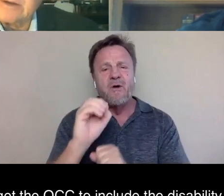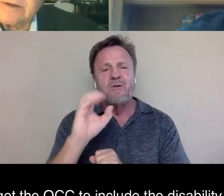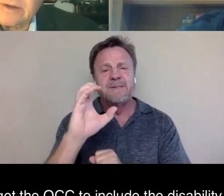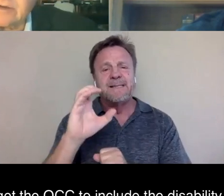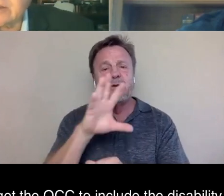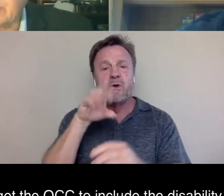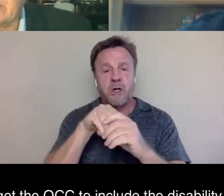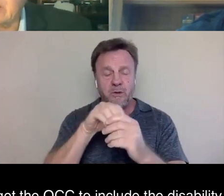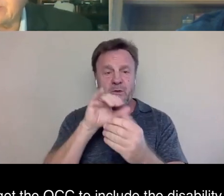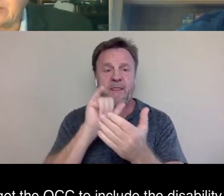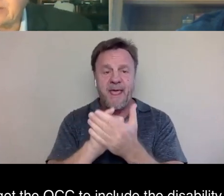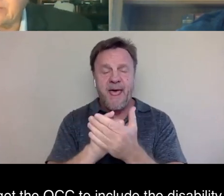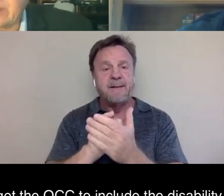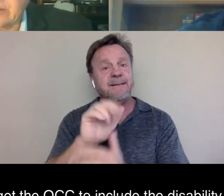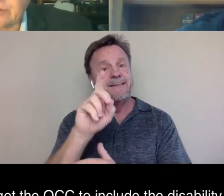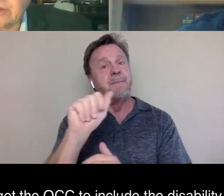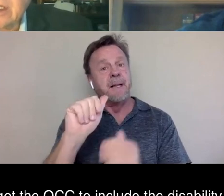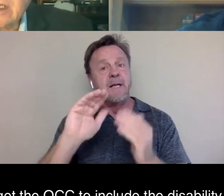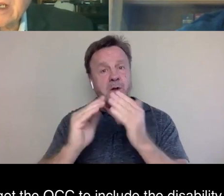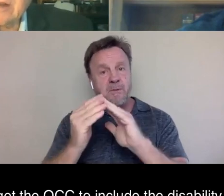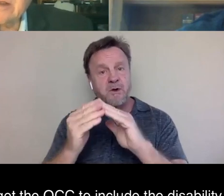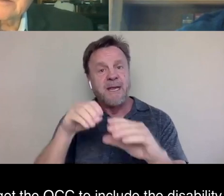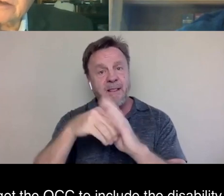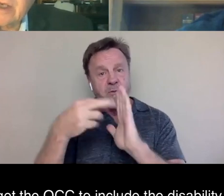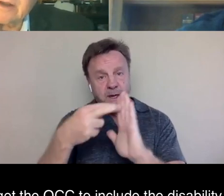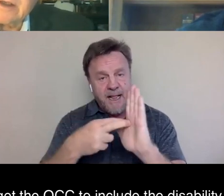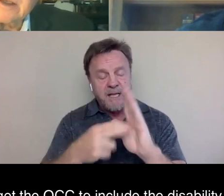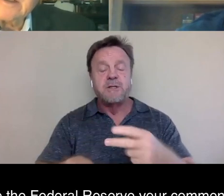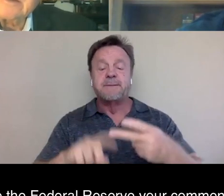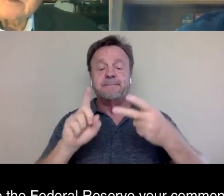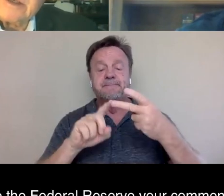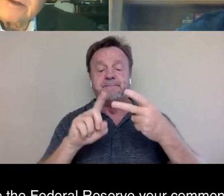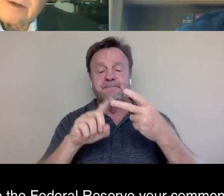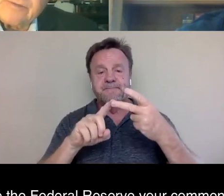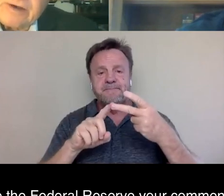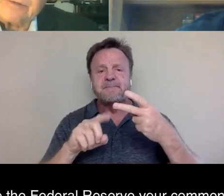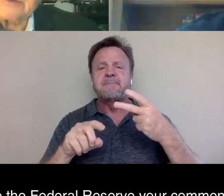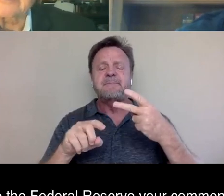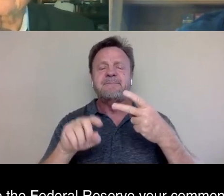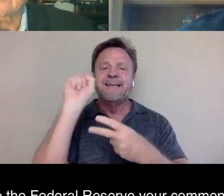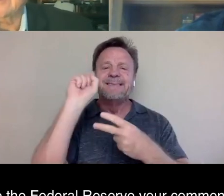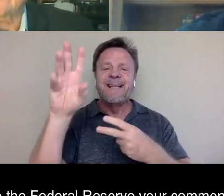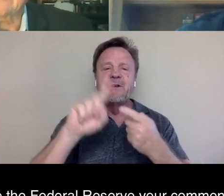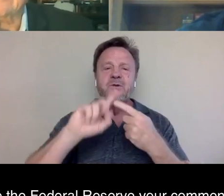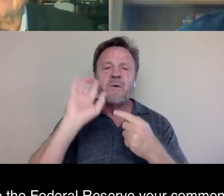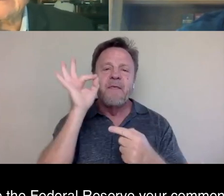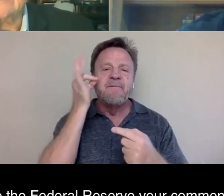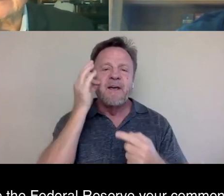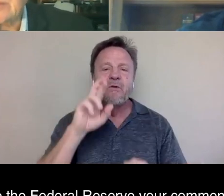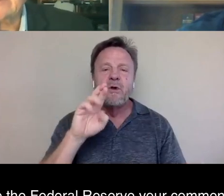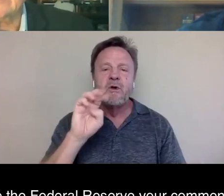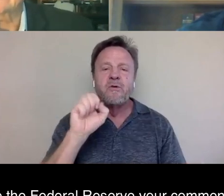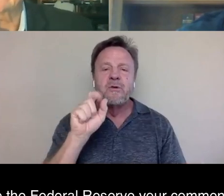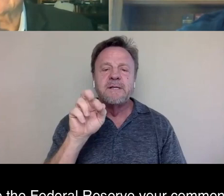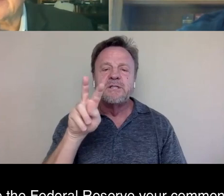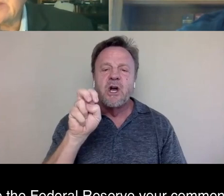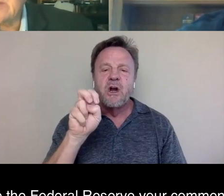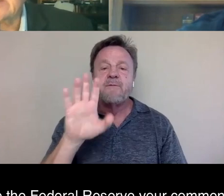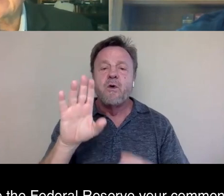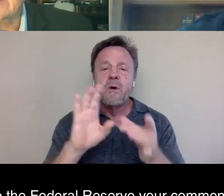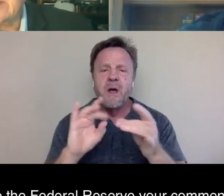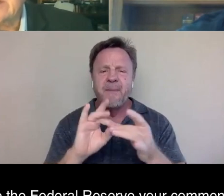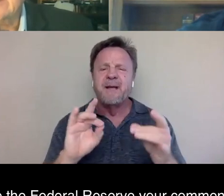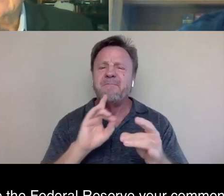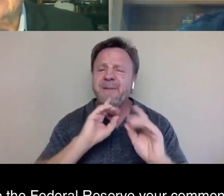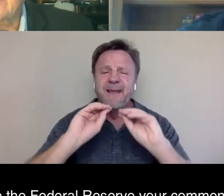that the disability community in the regulations. And then second is send to the Federal Reserve your comment and be explicit to